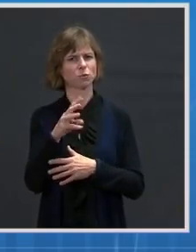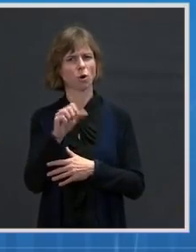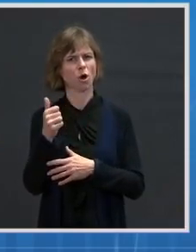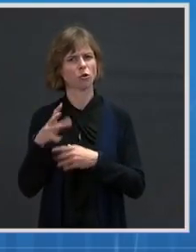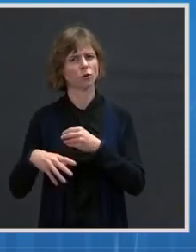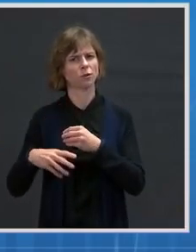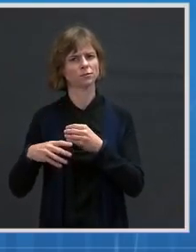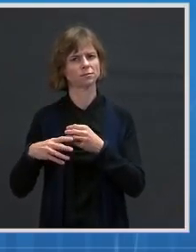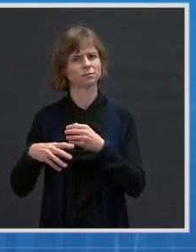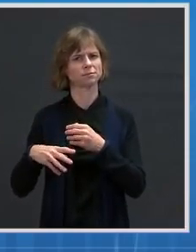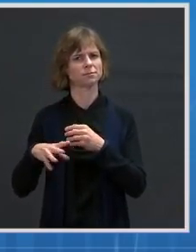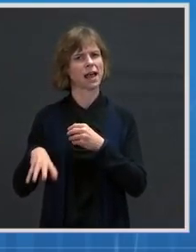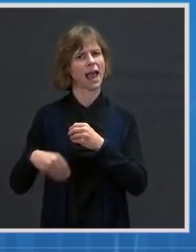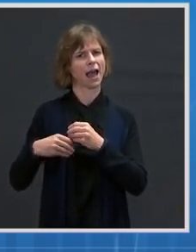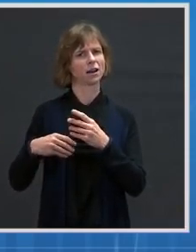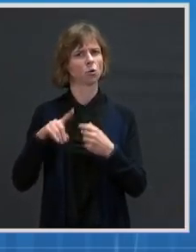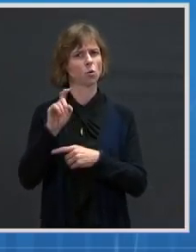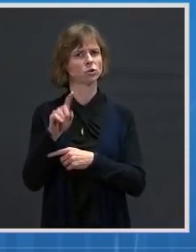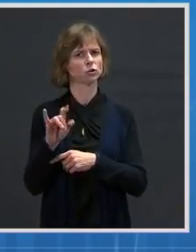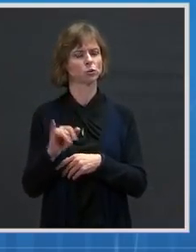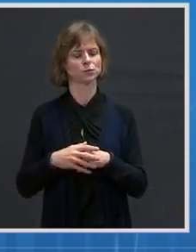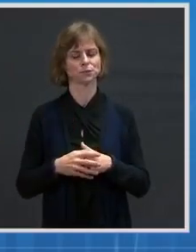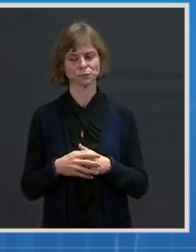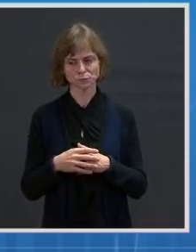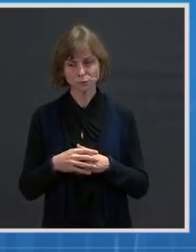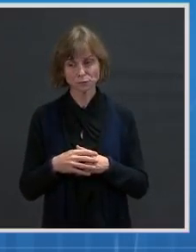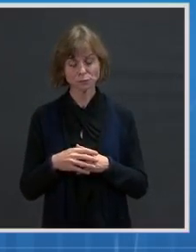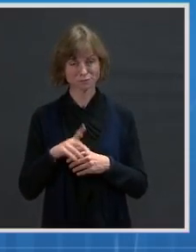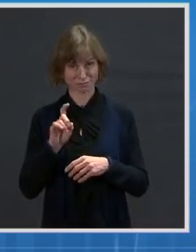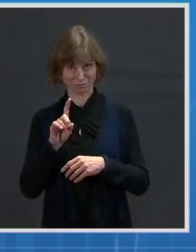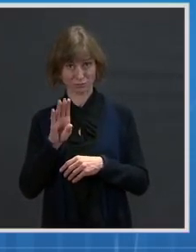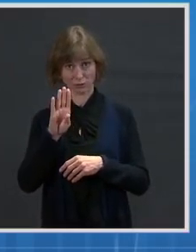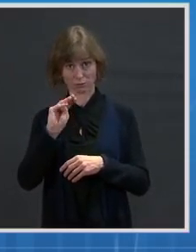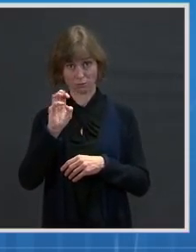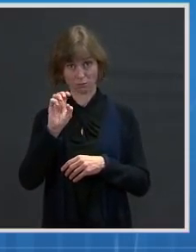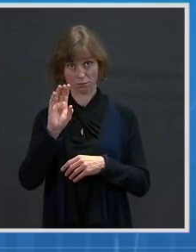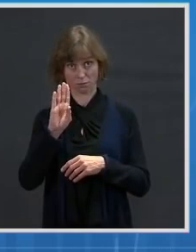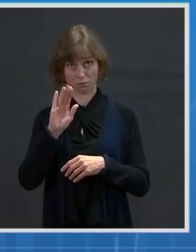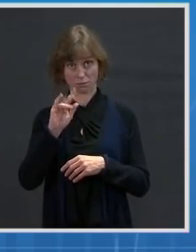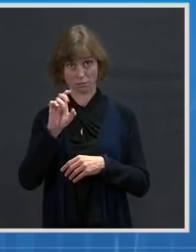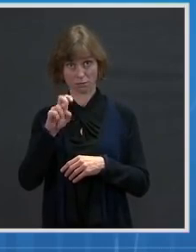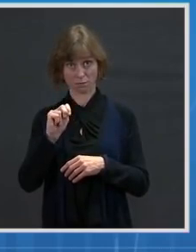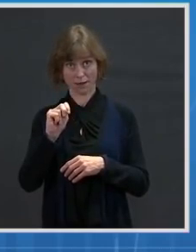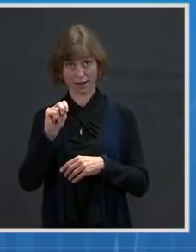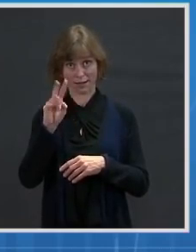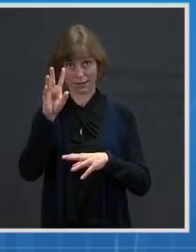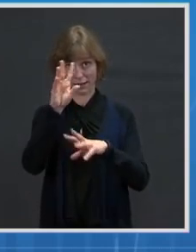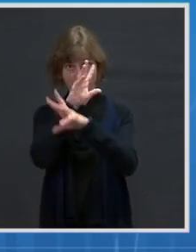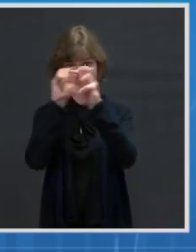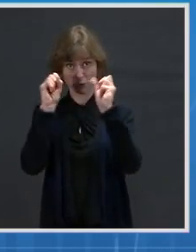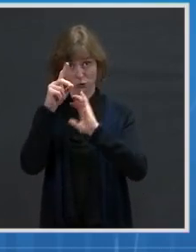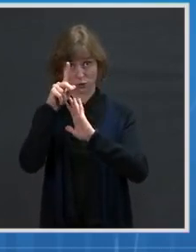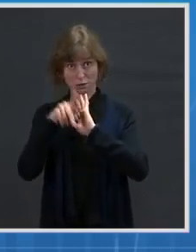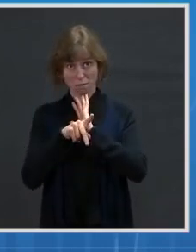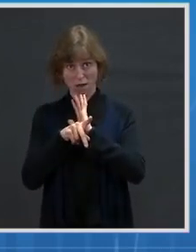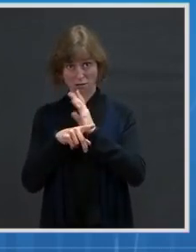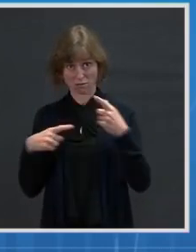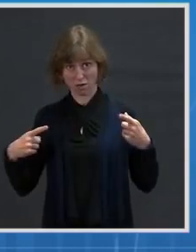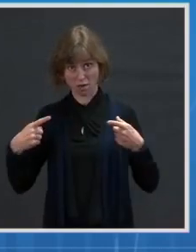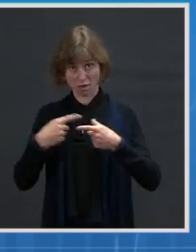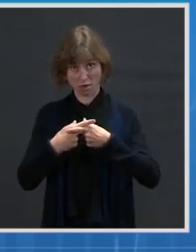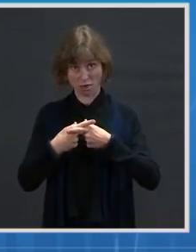you know if the Biden administration's policy contrasts with that of the Trump